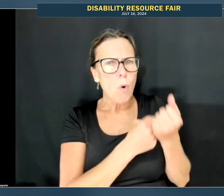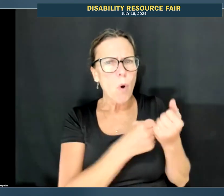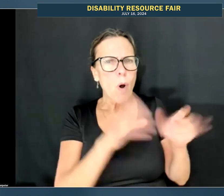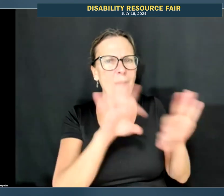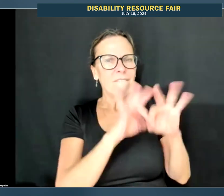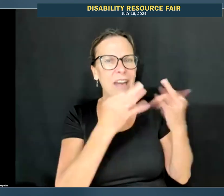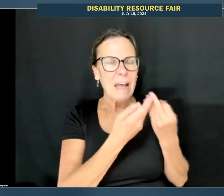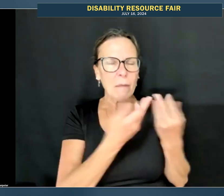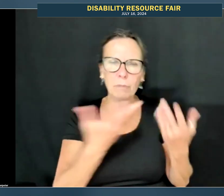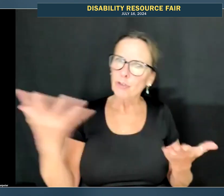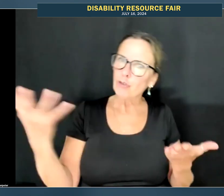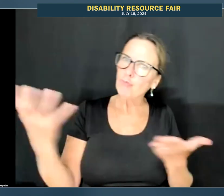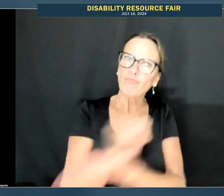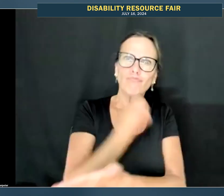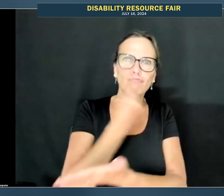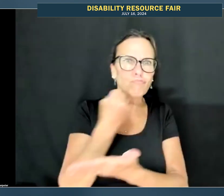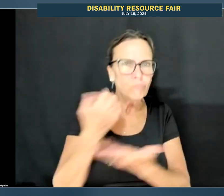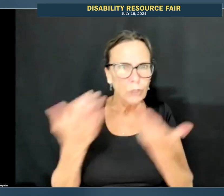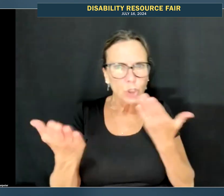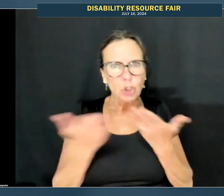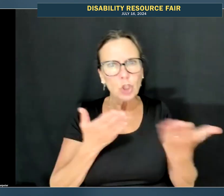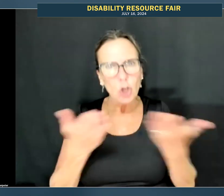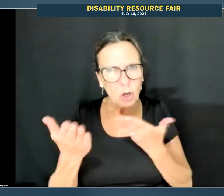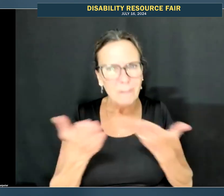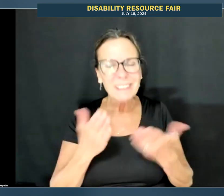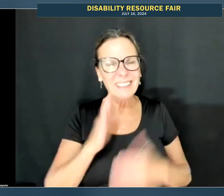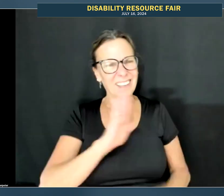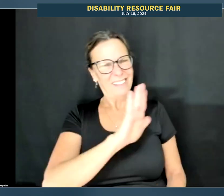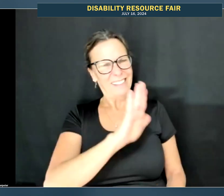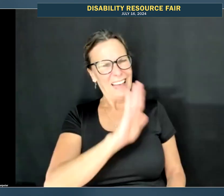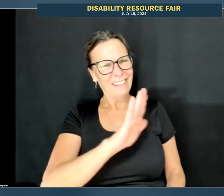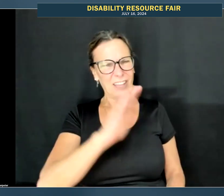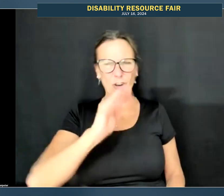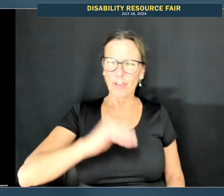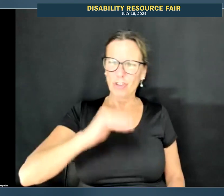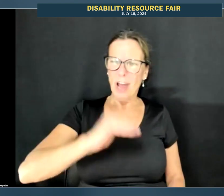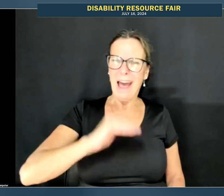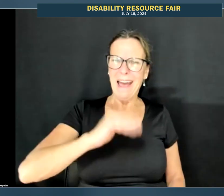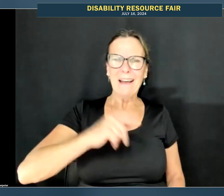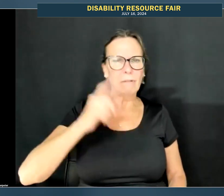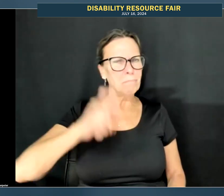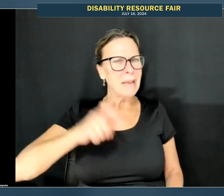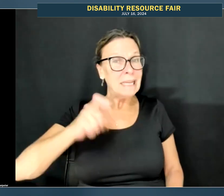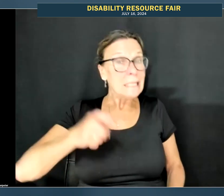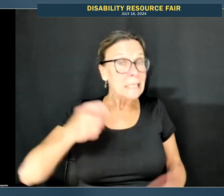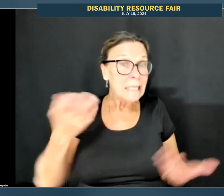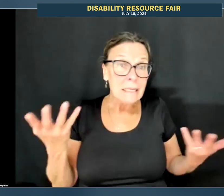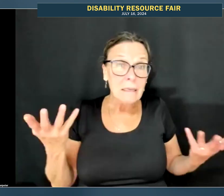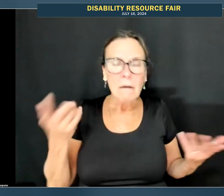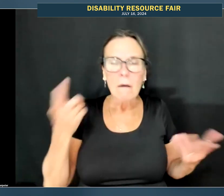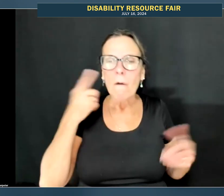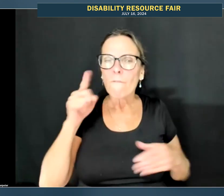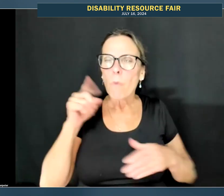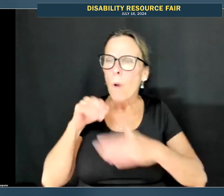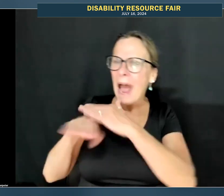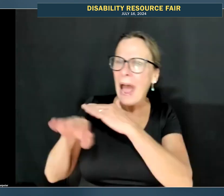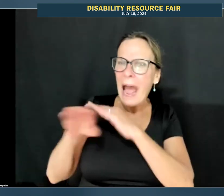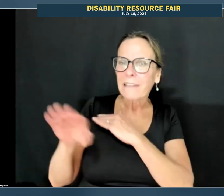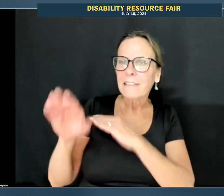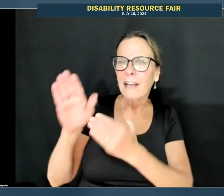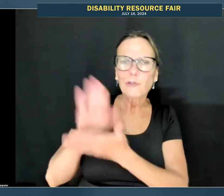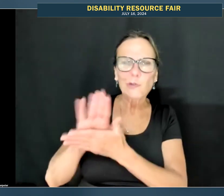secure services that their child may need for accessing the